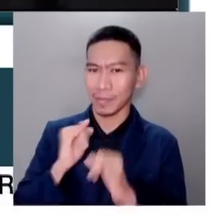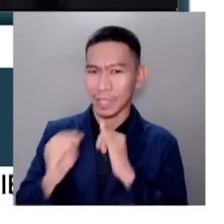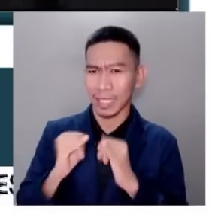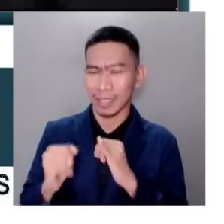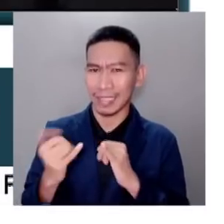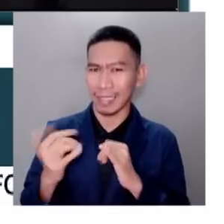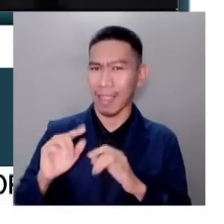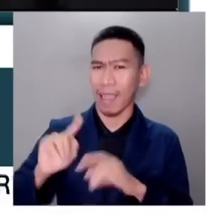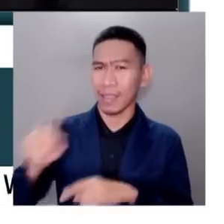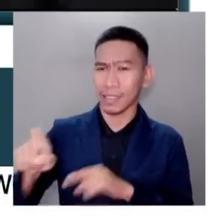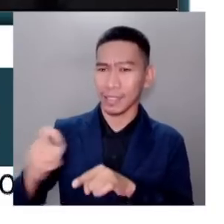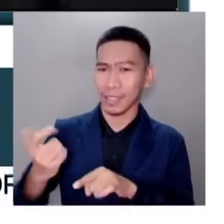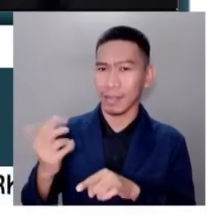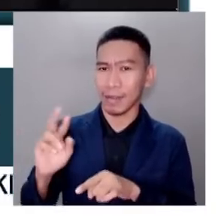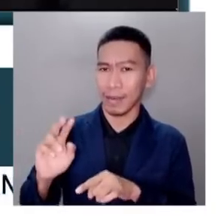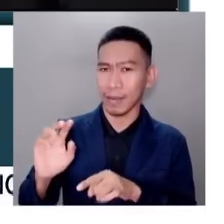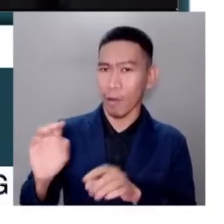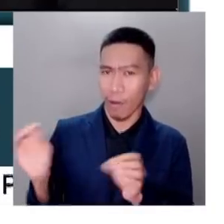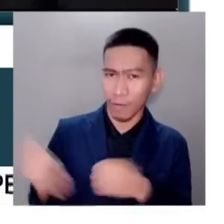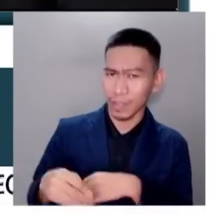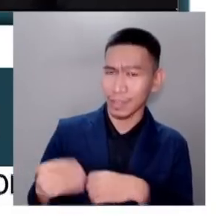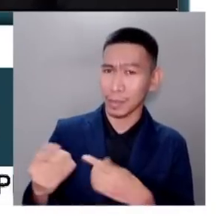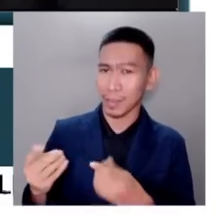doing with this latest development?